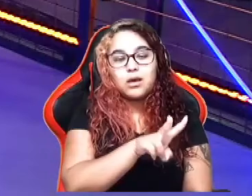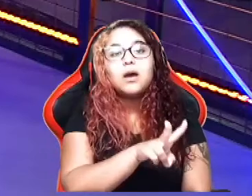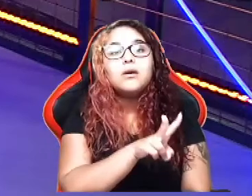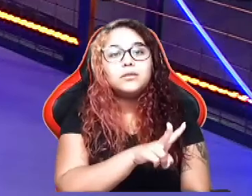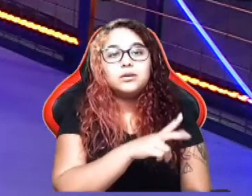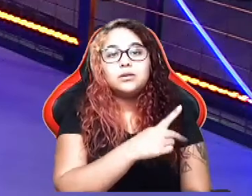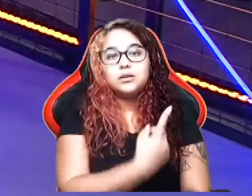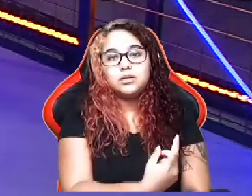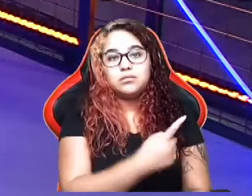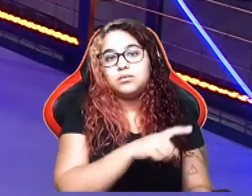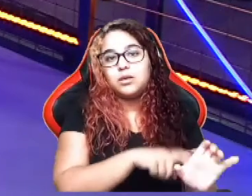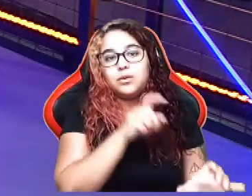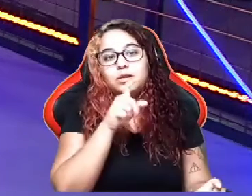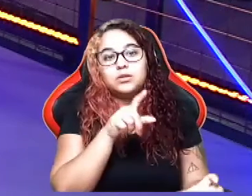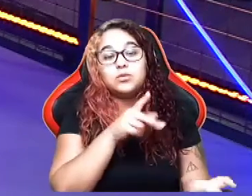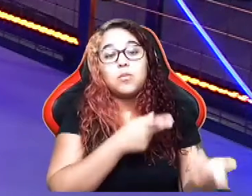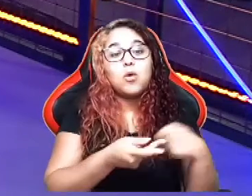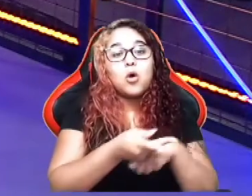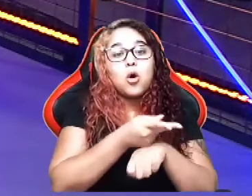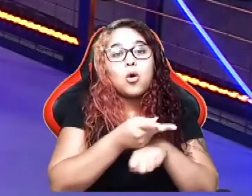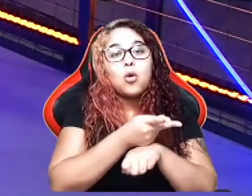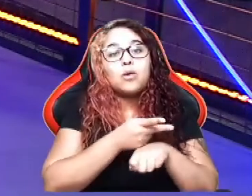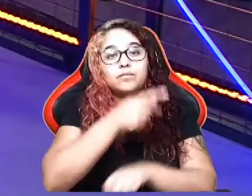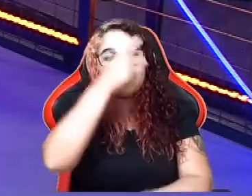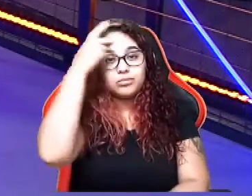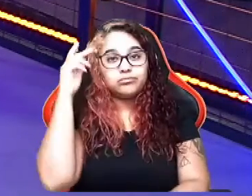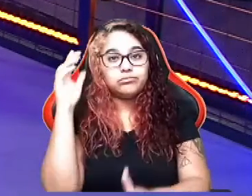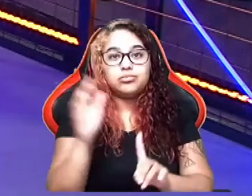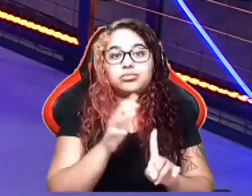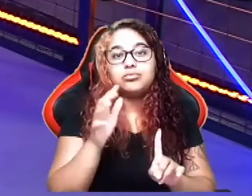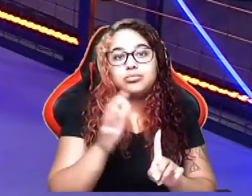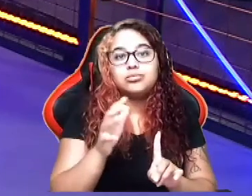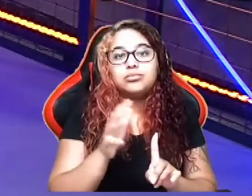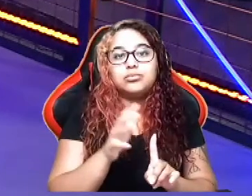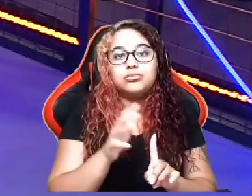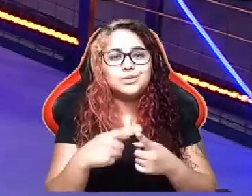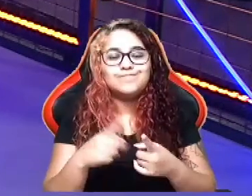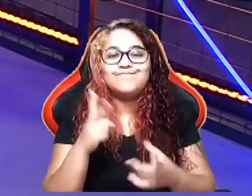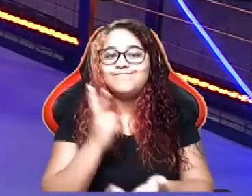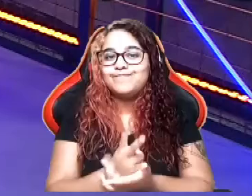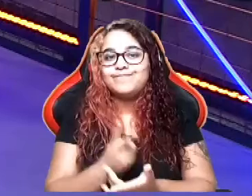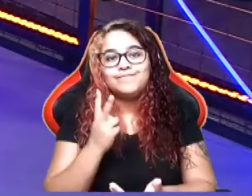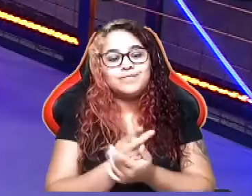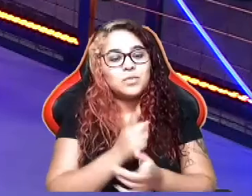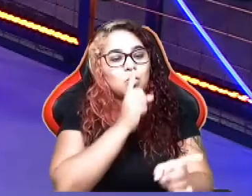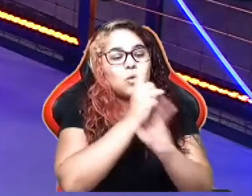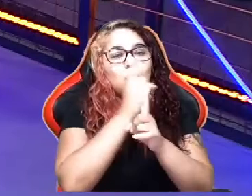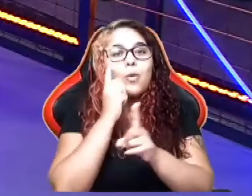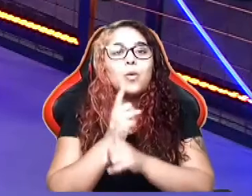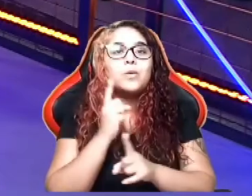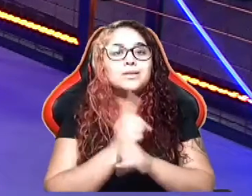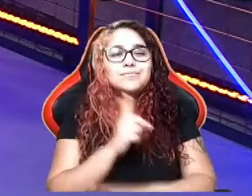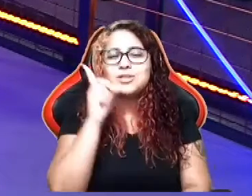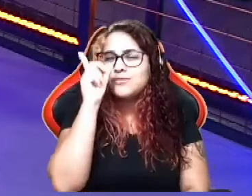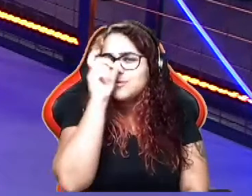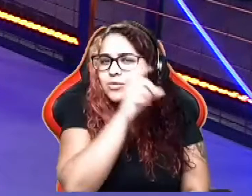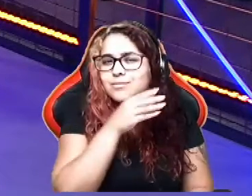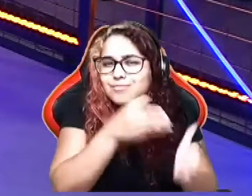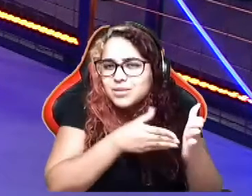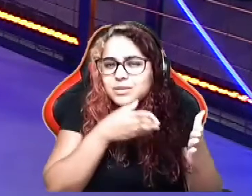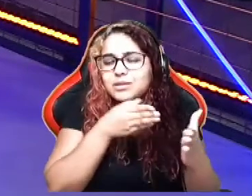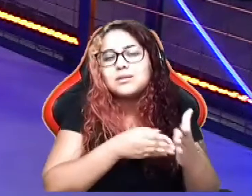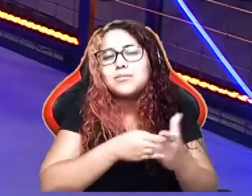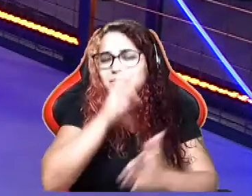of independent developers talking to influencers. It's always very difficult for